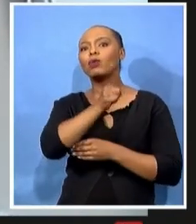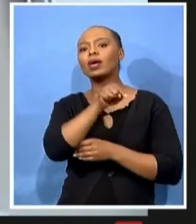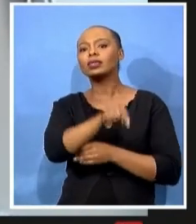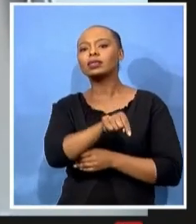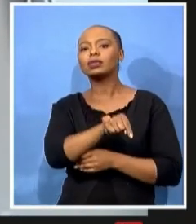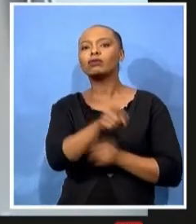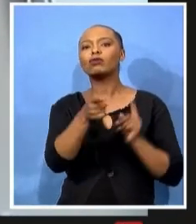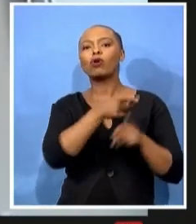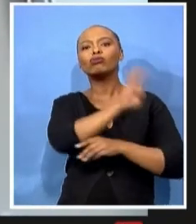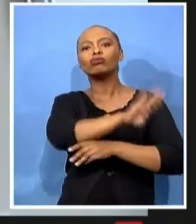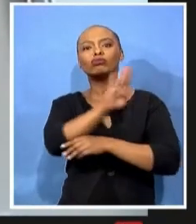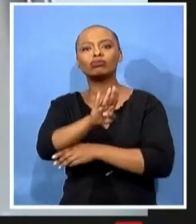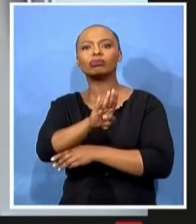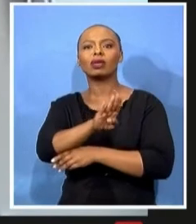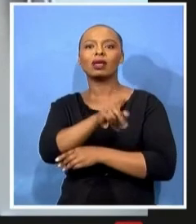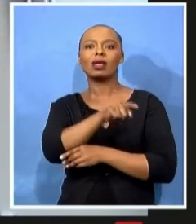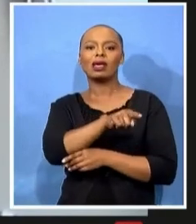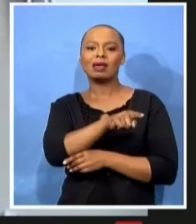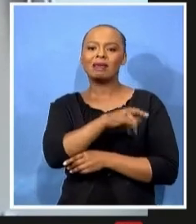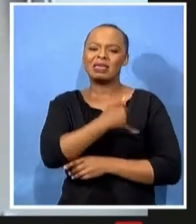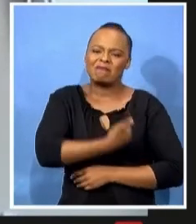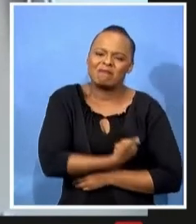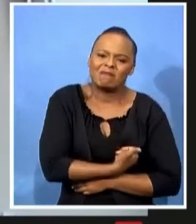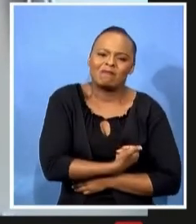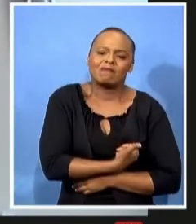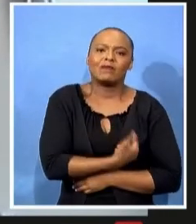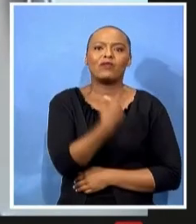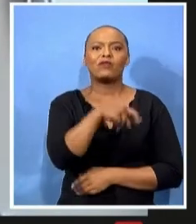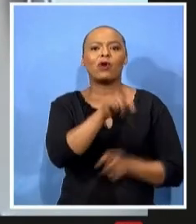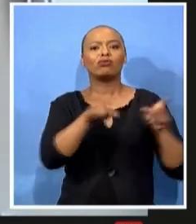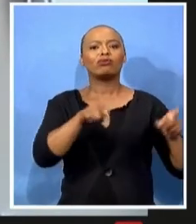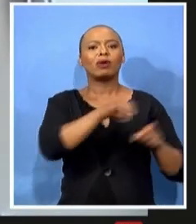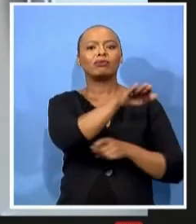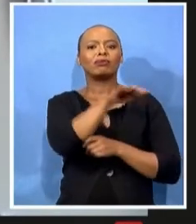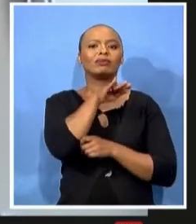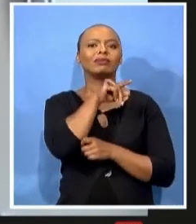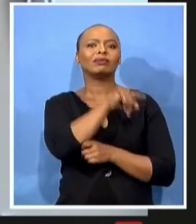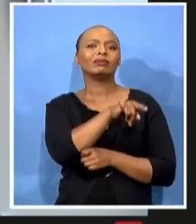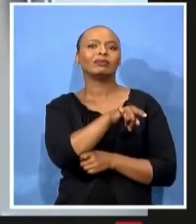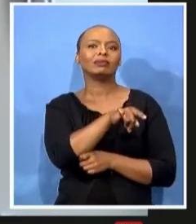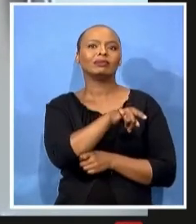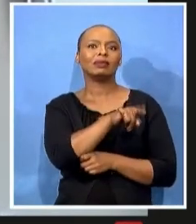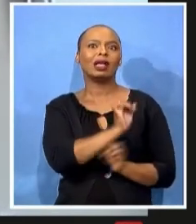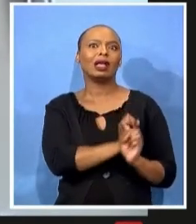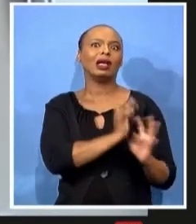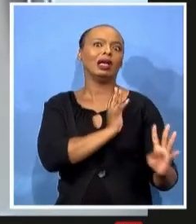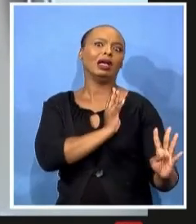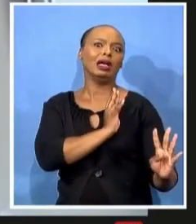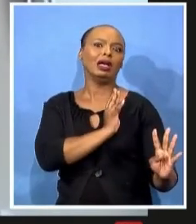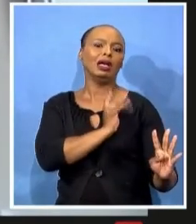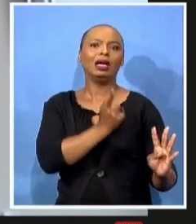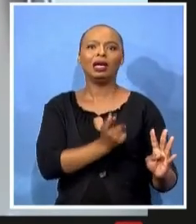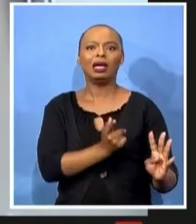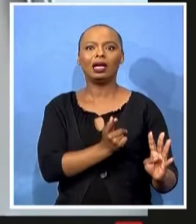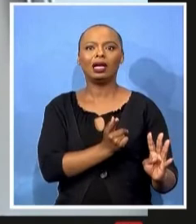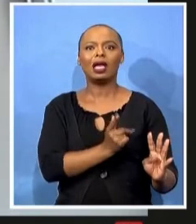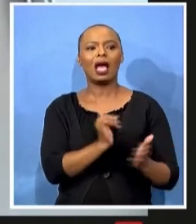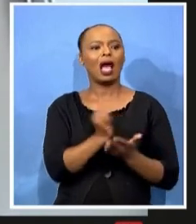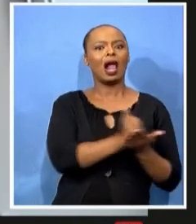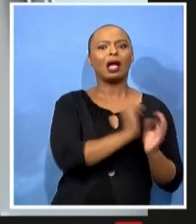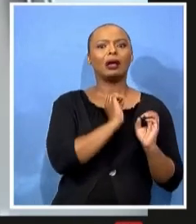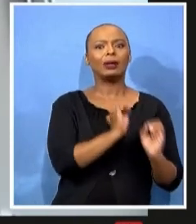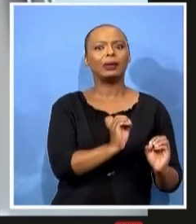poor Zimbabweans who are trying to escape the torrid situation in their own country, we're receiving videos of